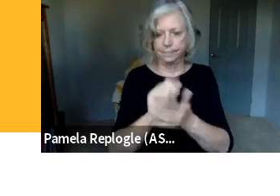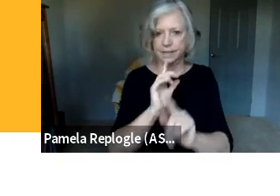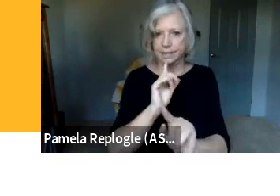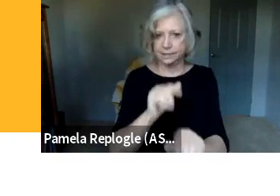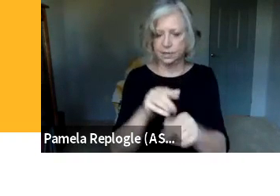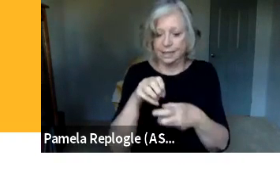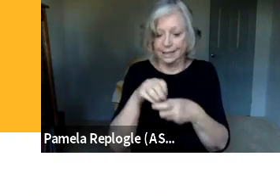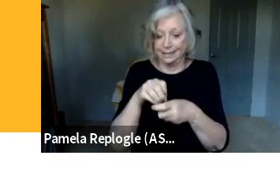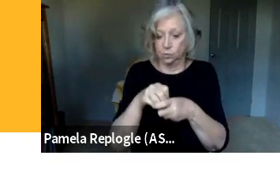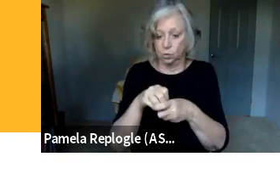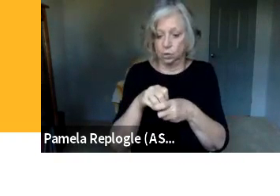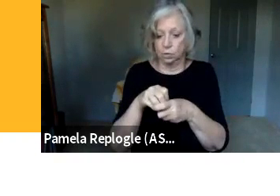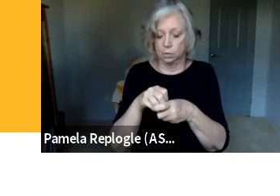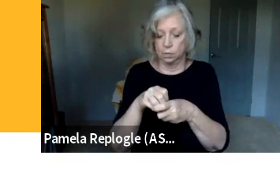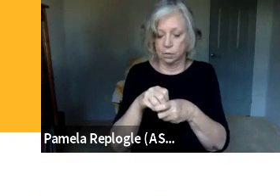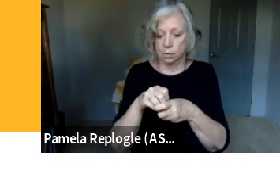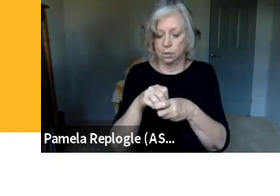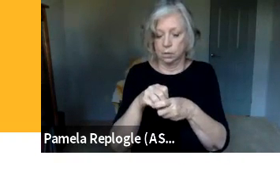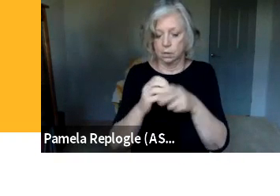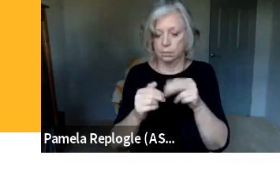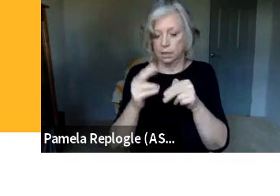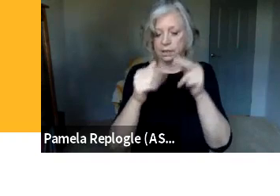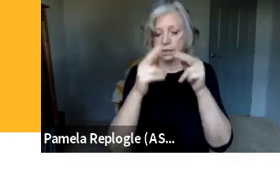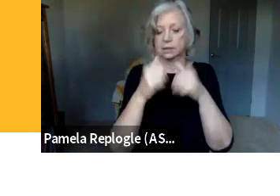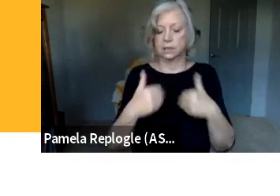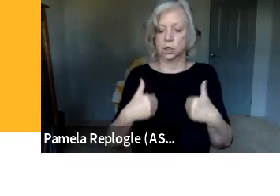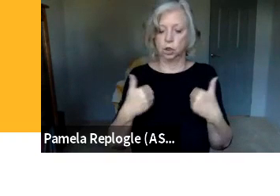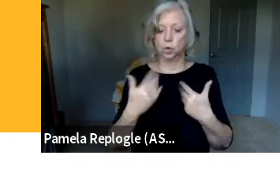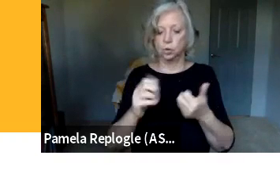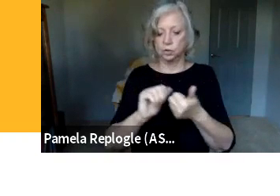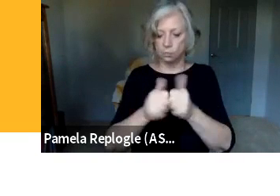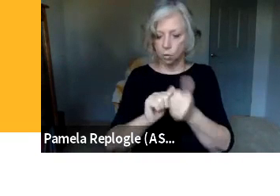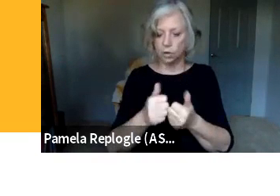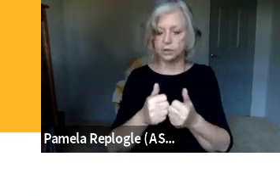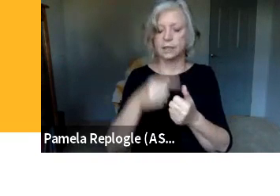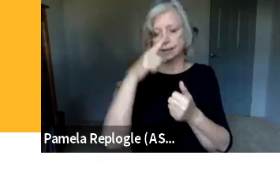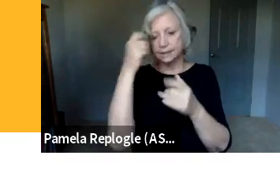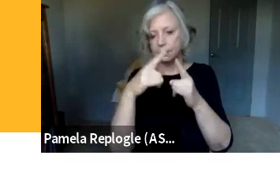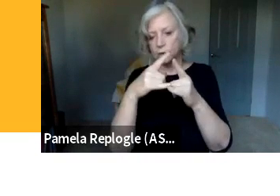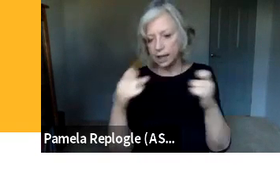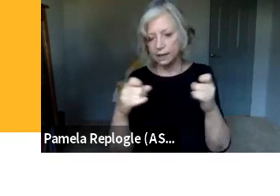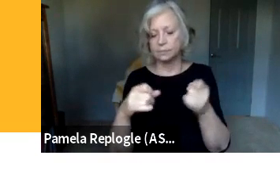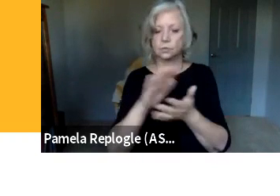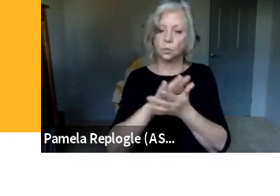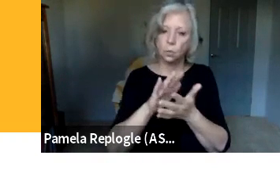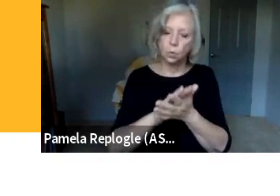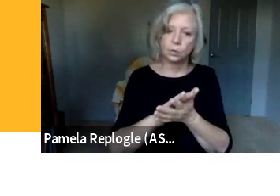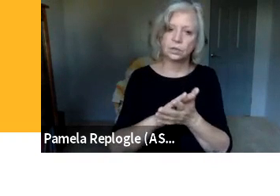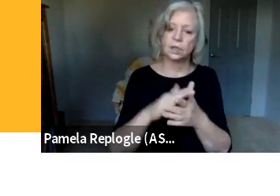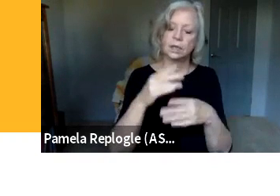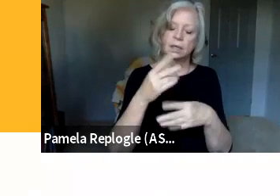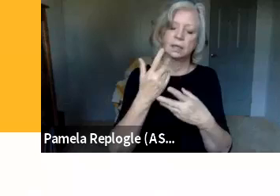indoor in all of these youth settings, which includes youth sports, summer camps, childcare, schools,